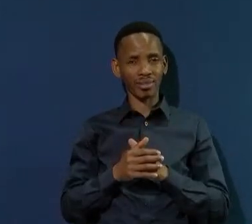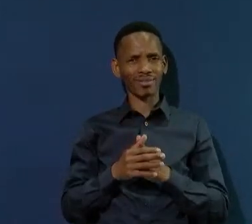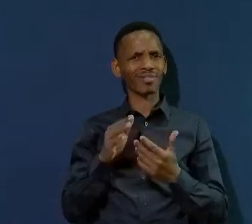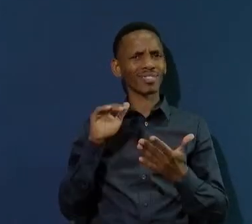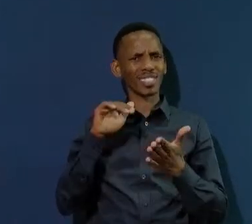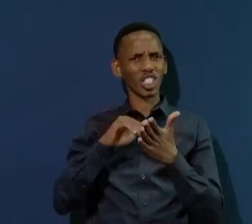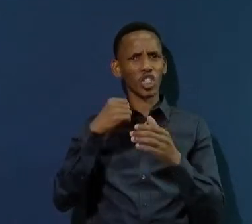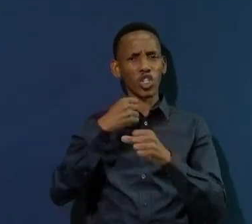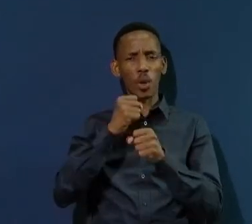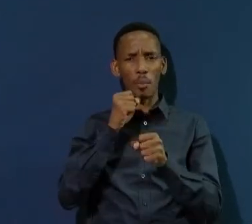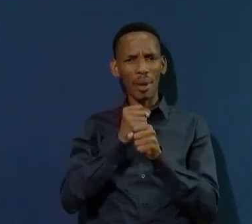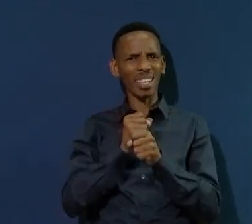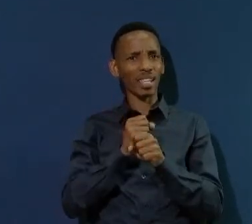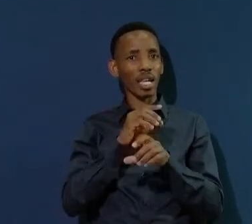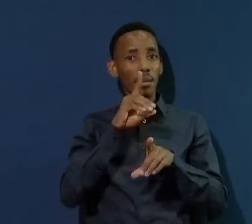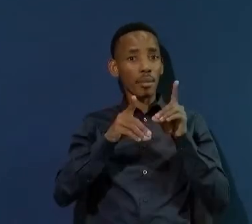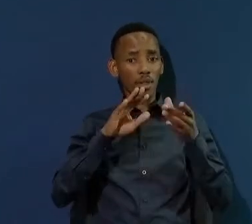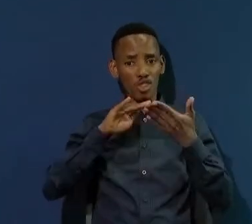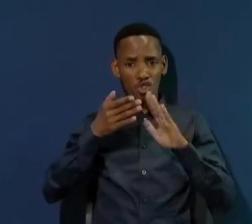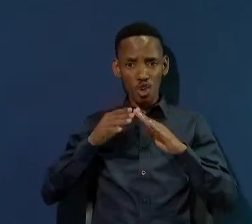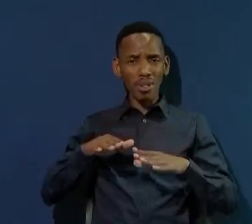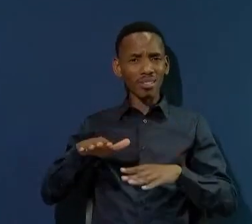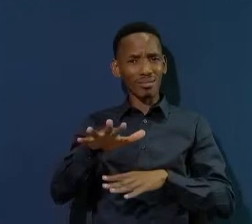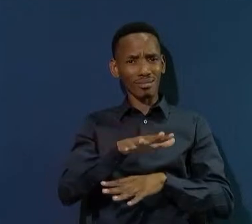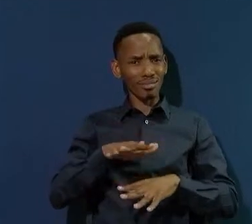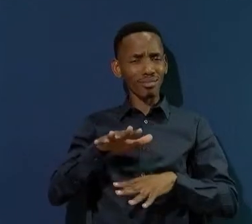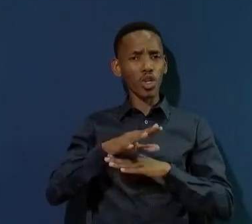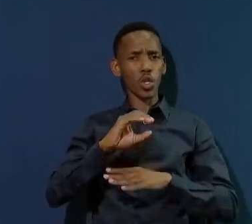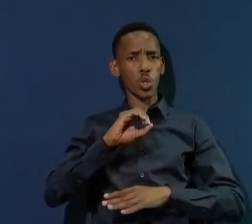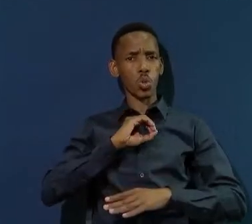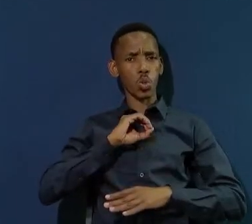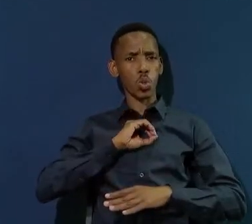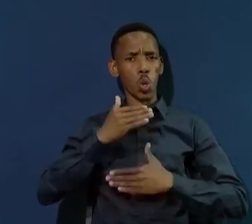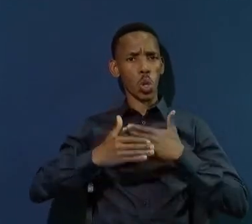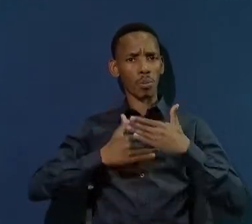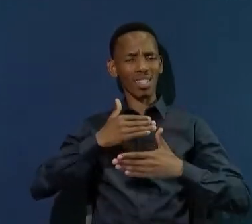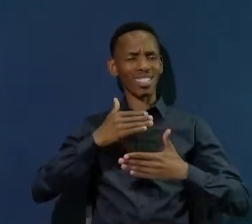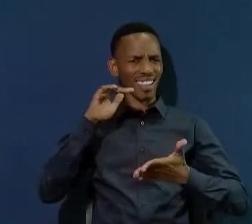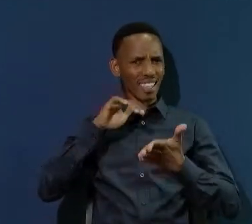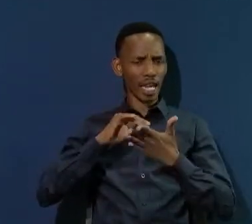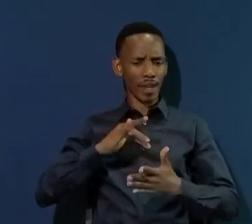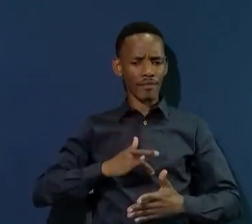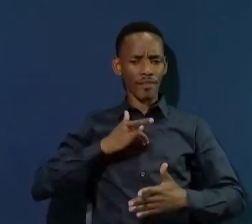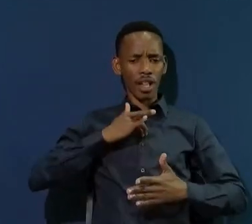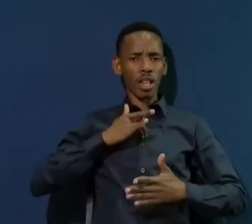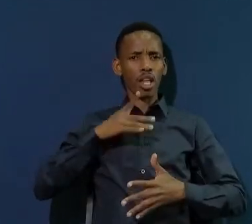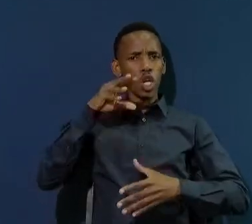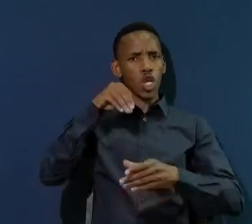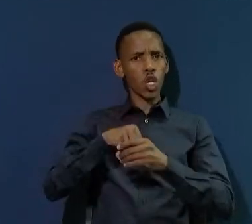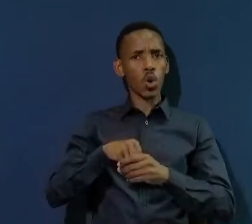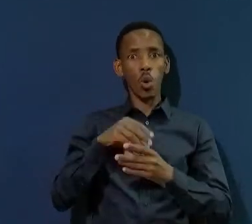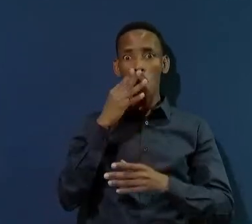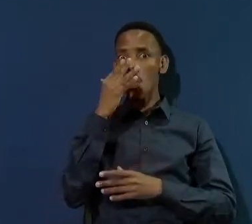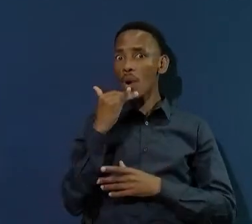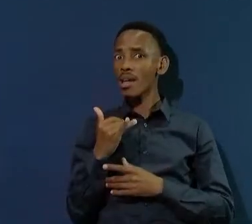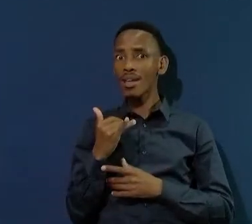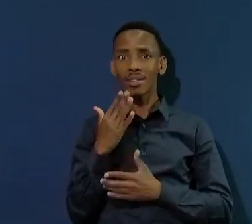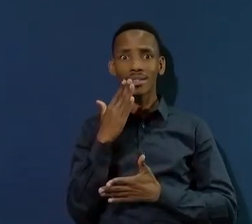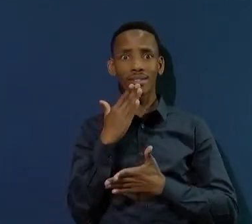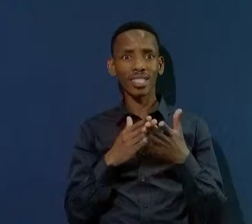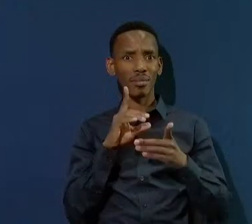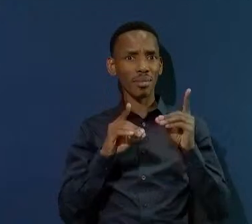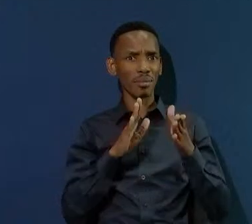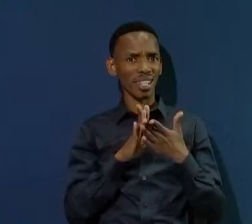make people own the process and want to be part of it, because some people, they vote with